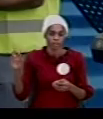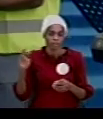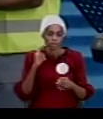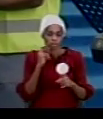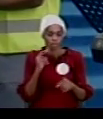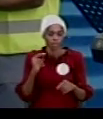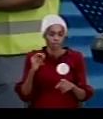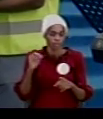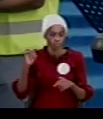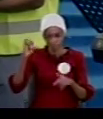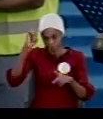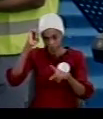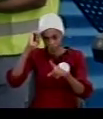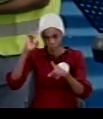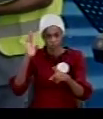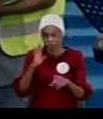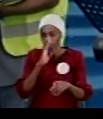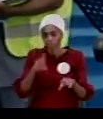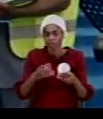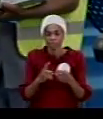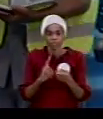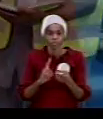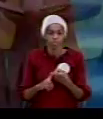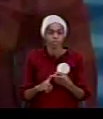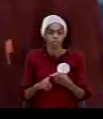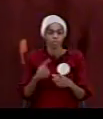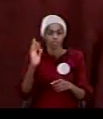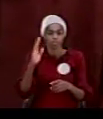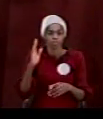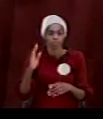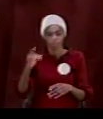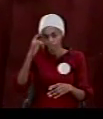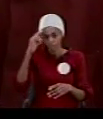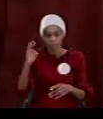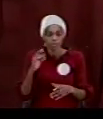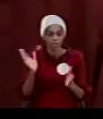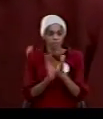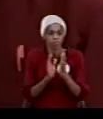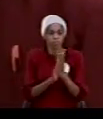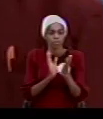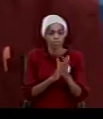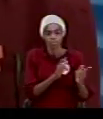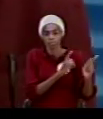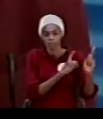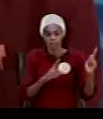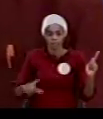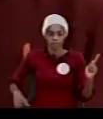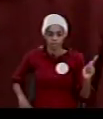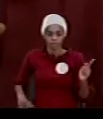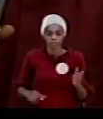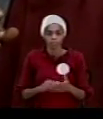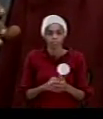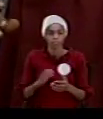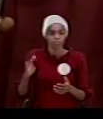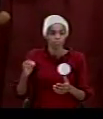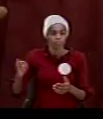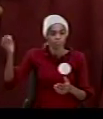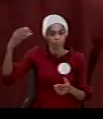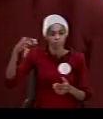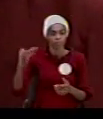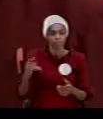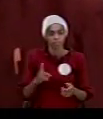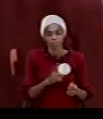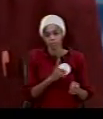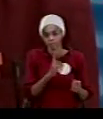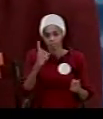testimony on her behalf. Praise the Lord! By the grace of God, I'm Shedrack